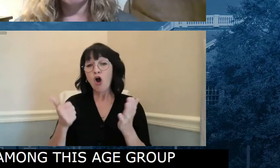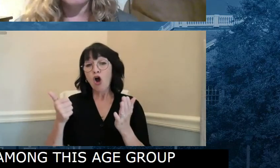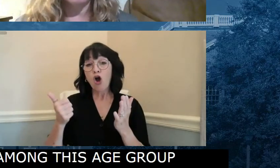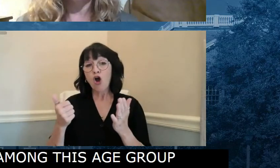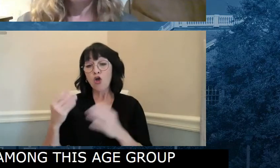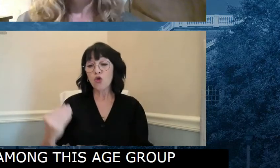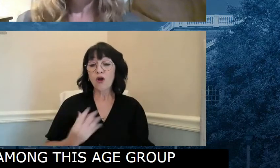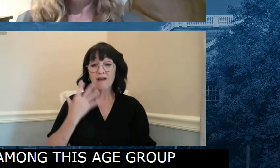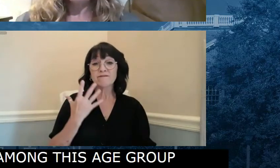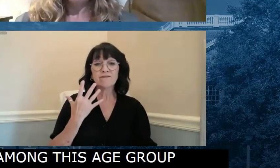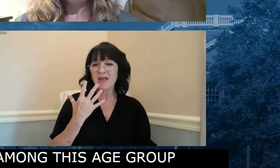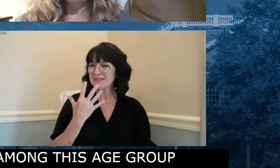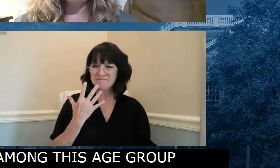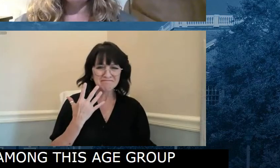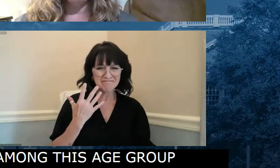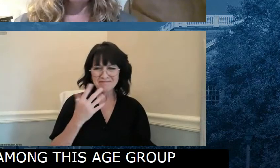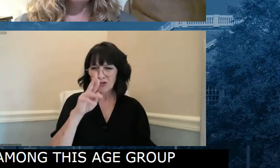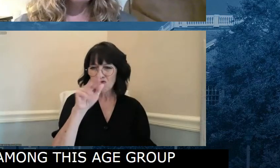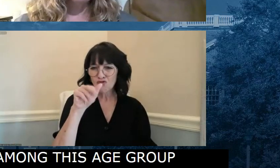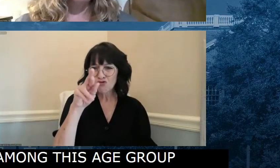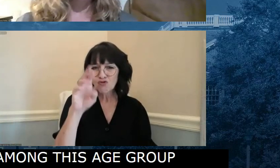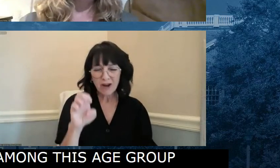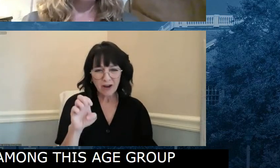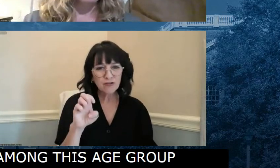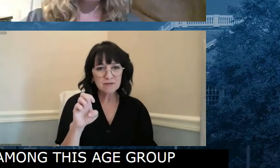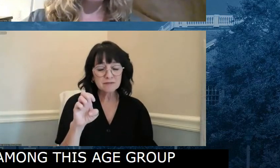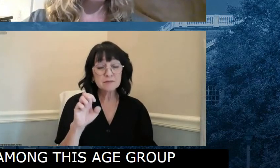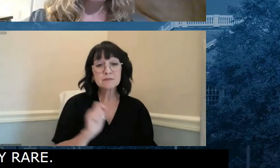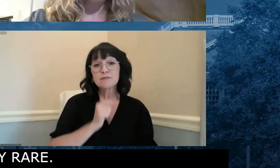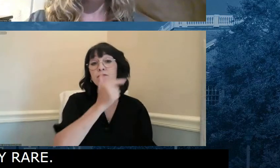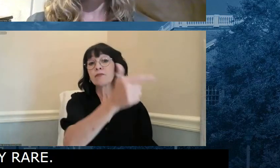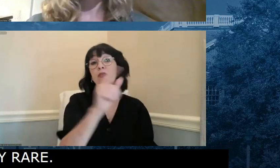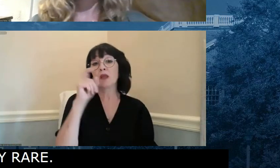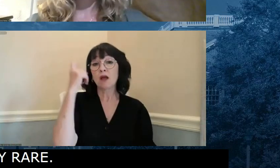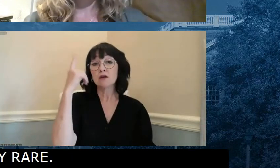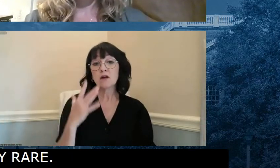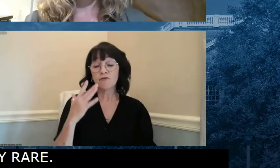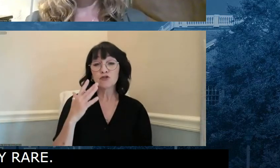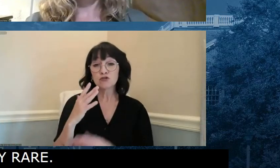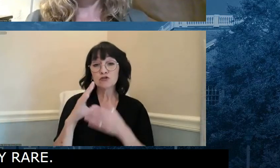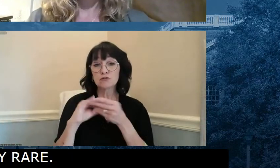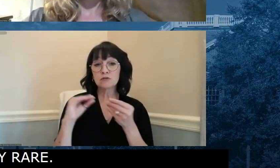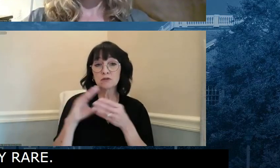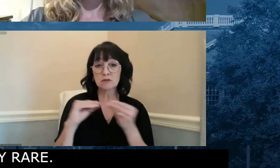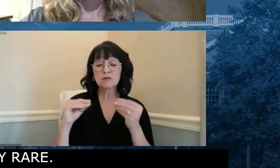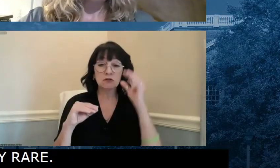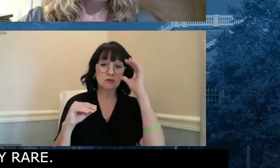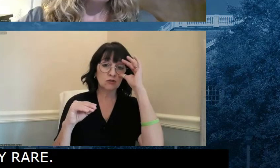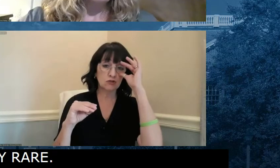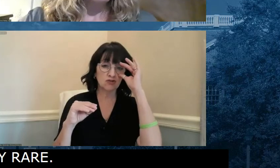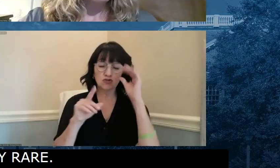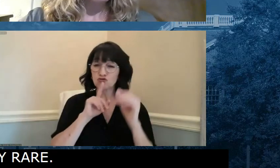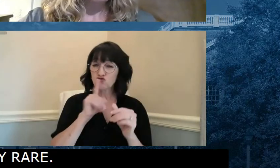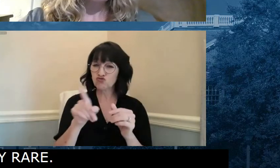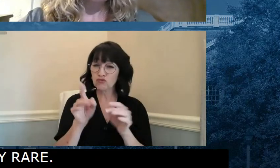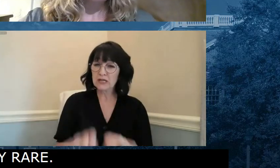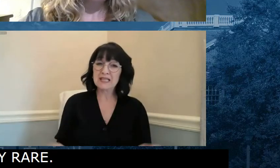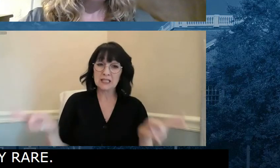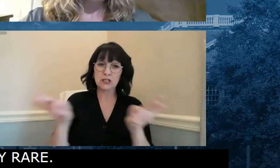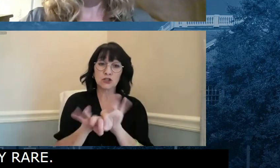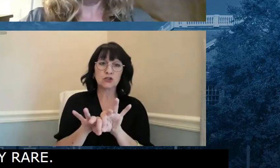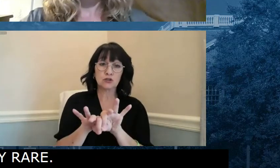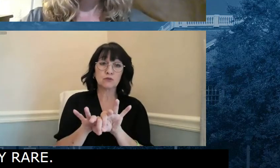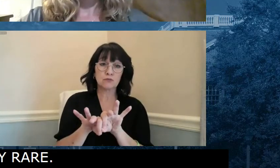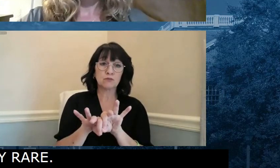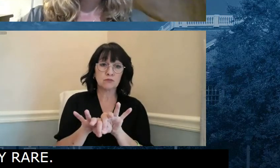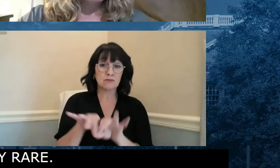extremely rare. It's also important to point out, John and Dr. Rattay, that we're doing pretty good